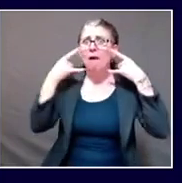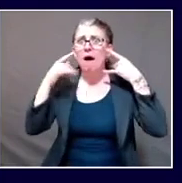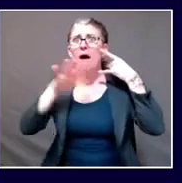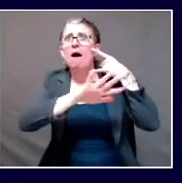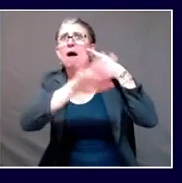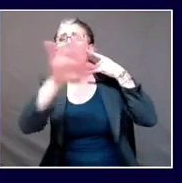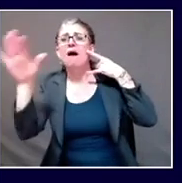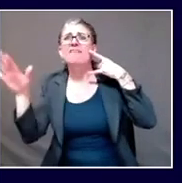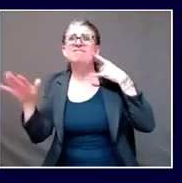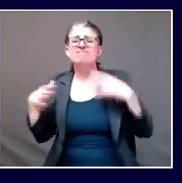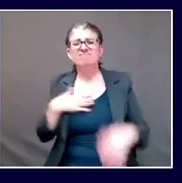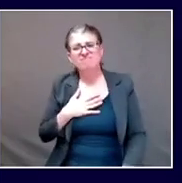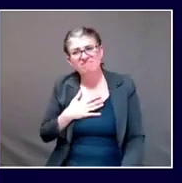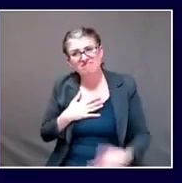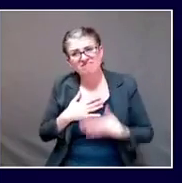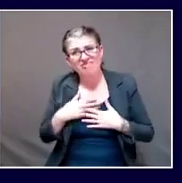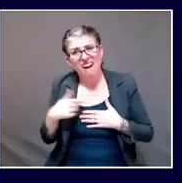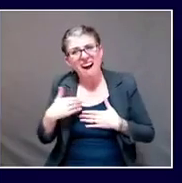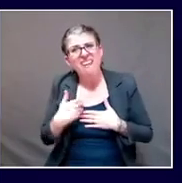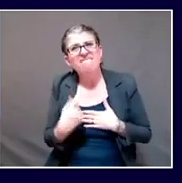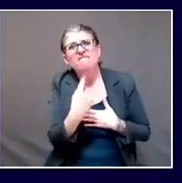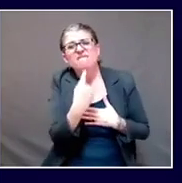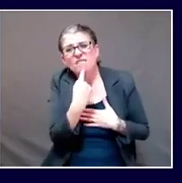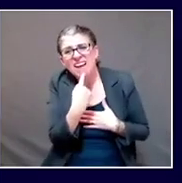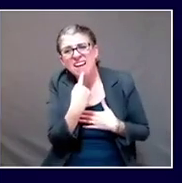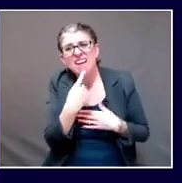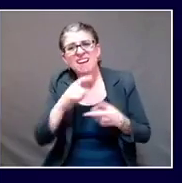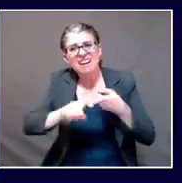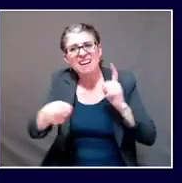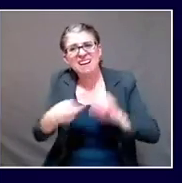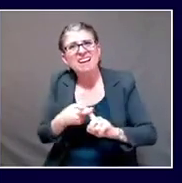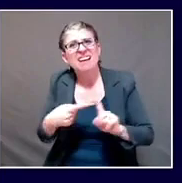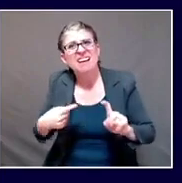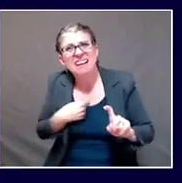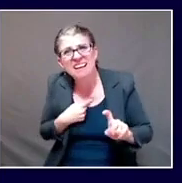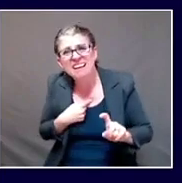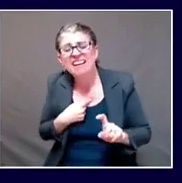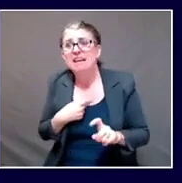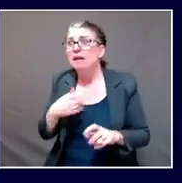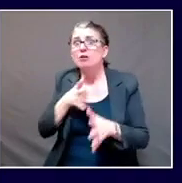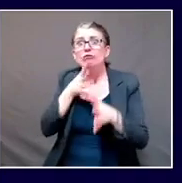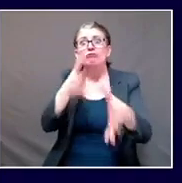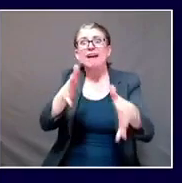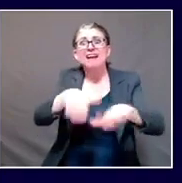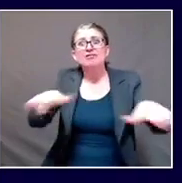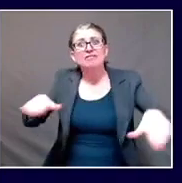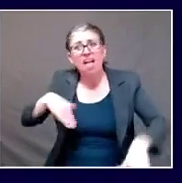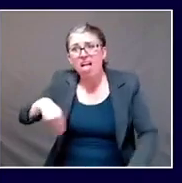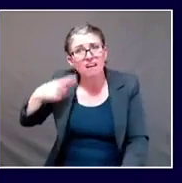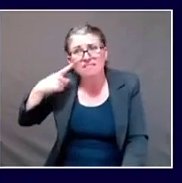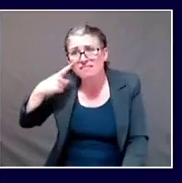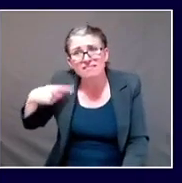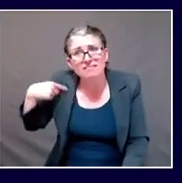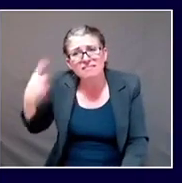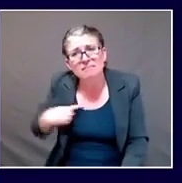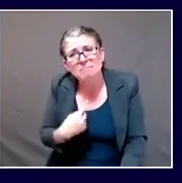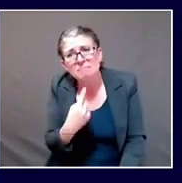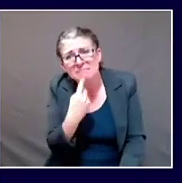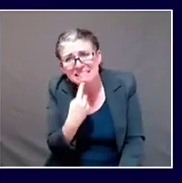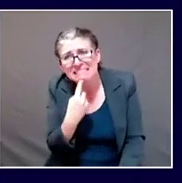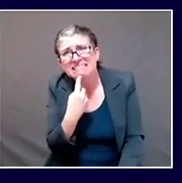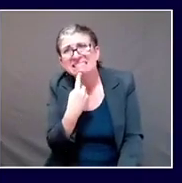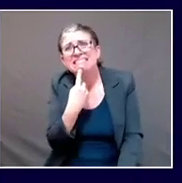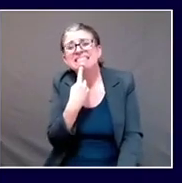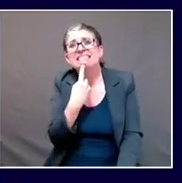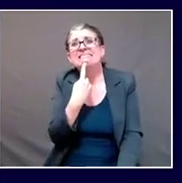But recently, I had a chance to zoom with the two year old and four year old granddaughters, I call them grand girls, because they are, and they were